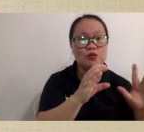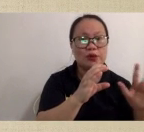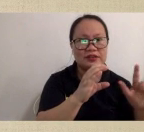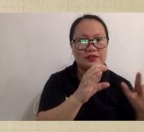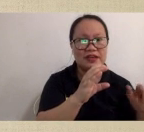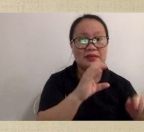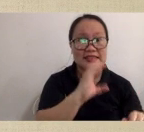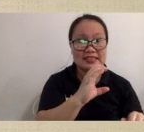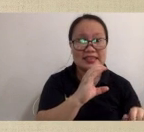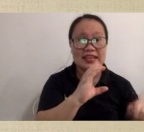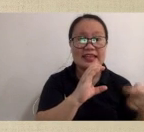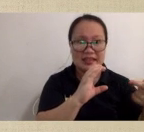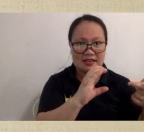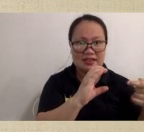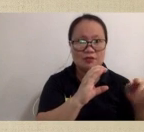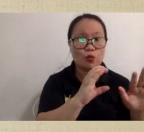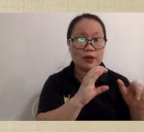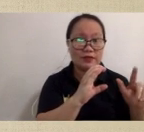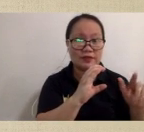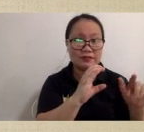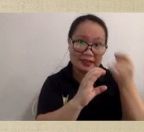negative 25.